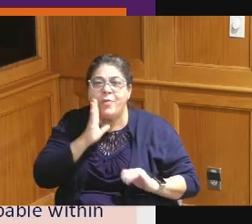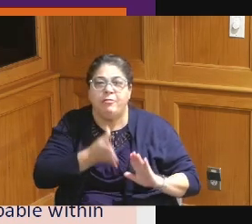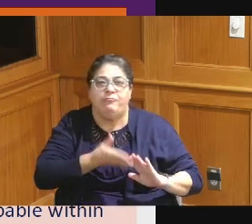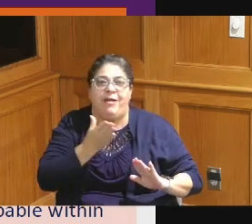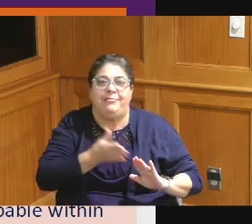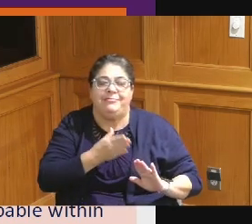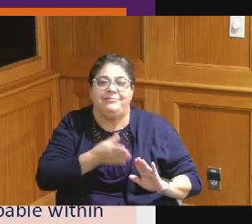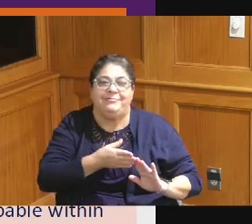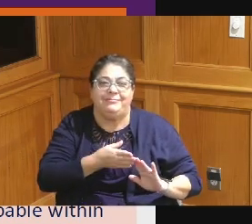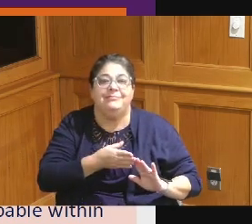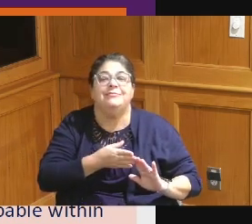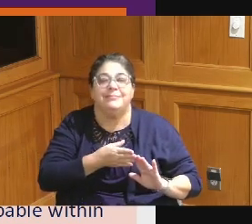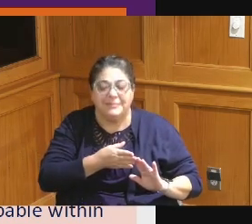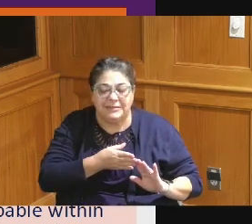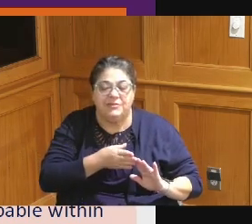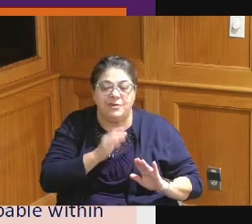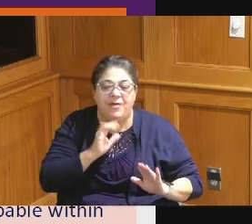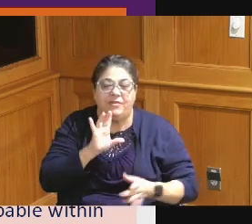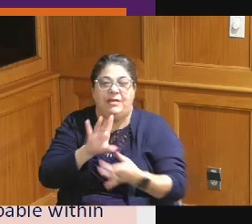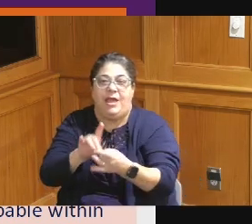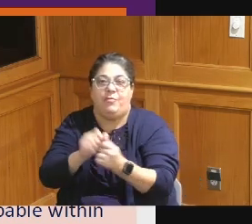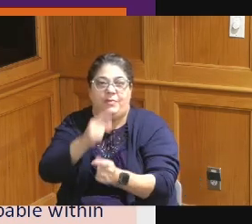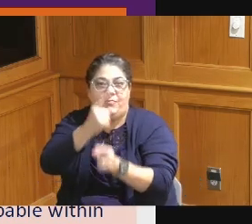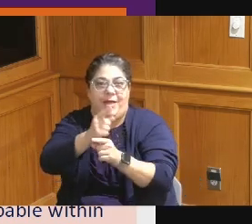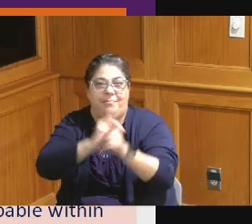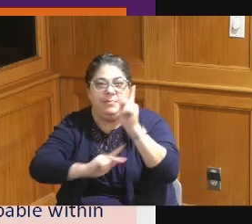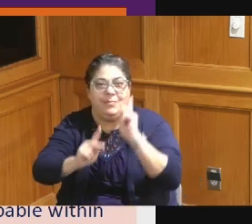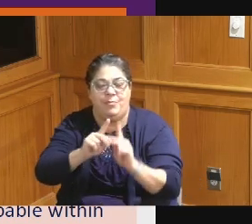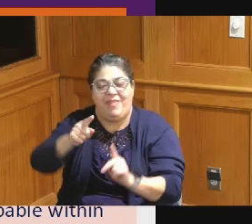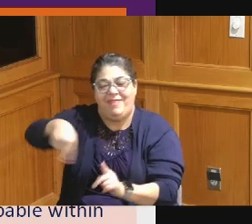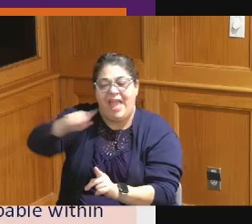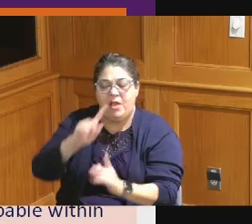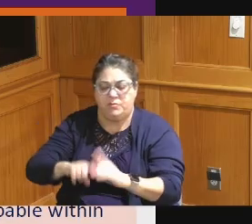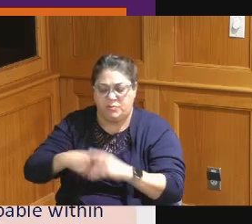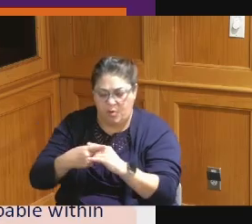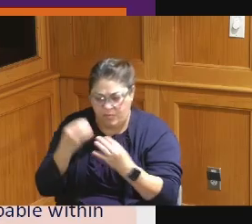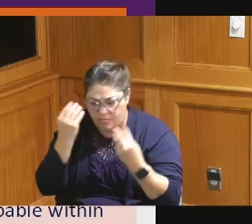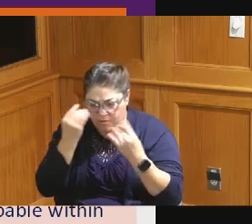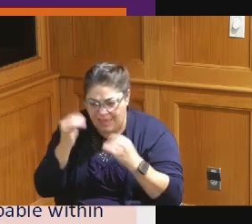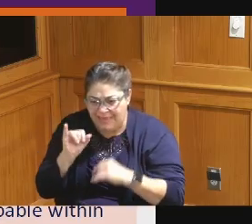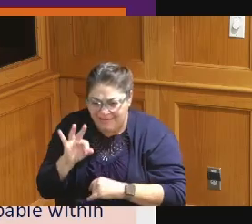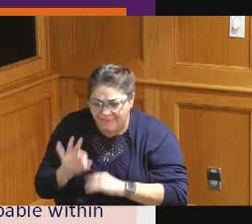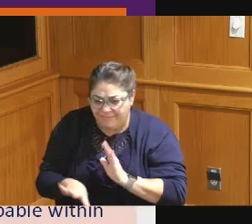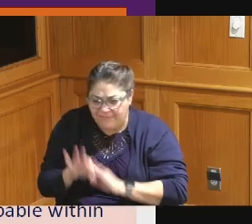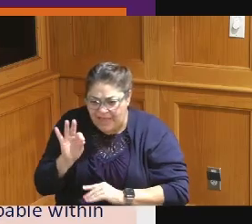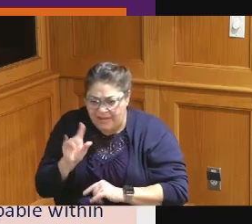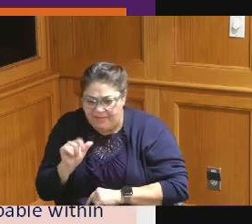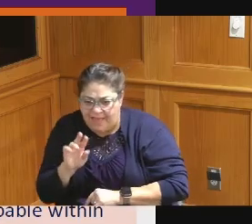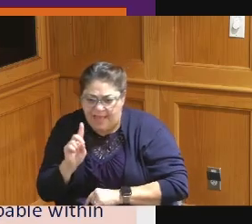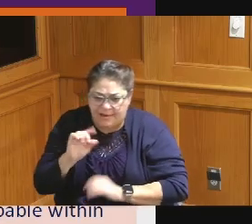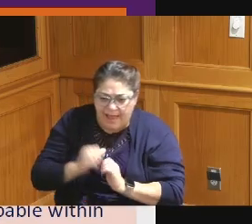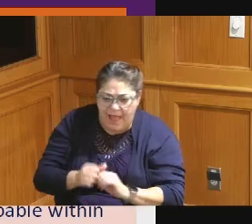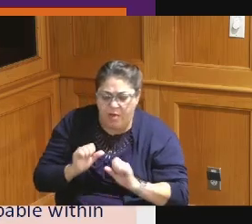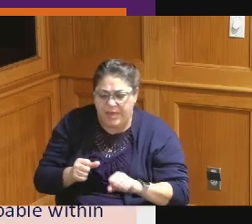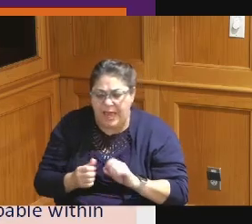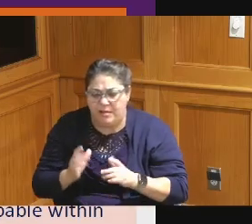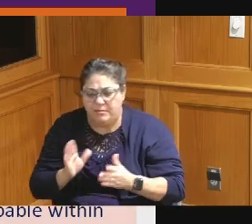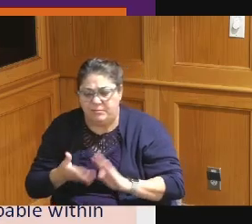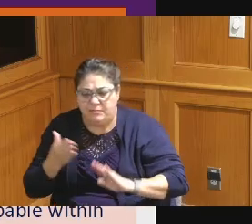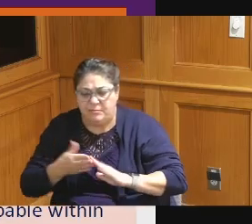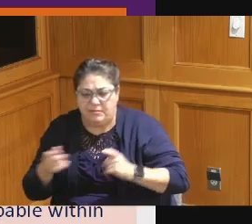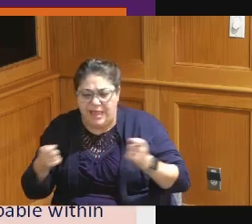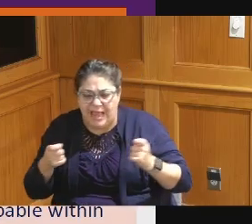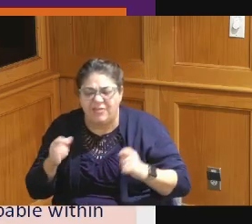connect them to the right people in our community. And they're now having discussions around if they can find the land, how they'll partner together, people like Joseph House, for